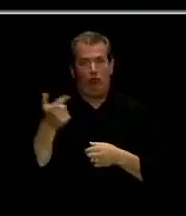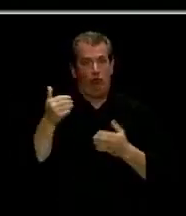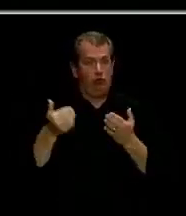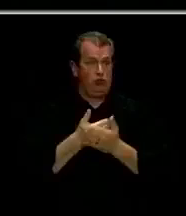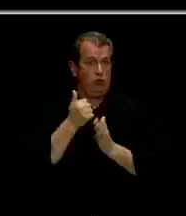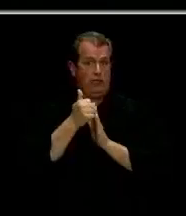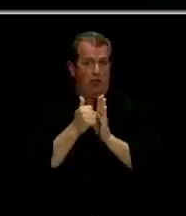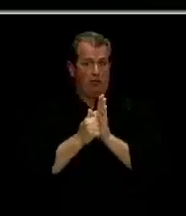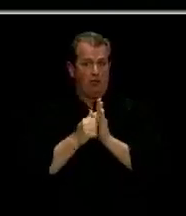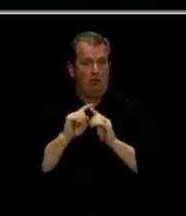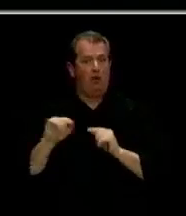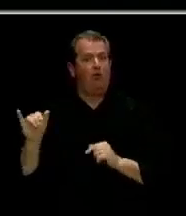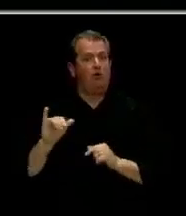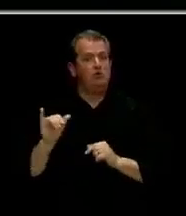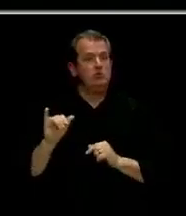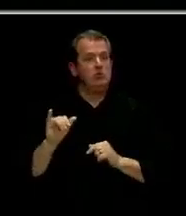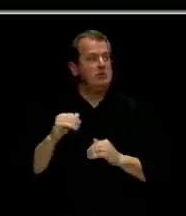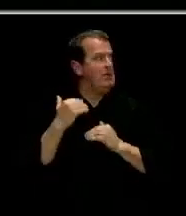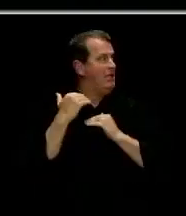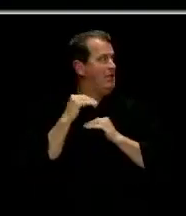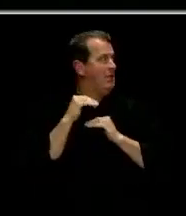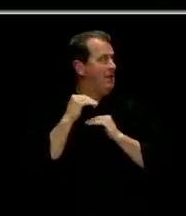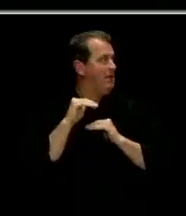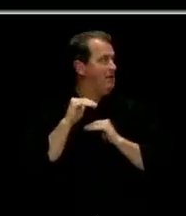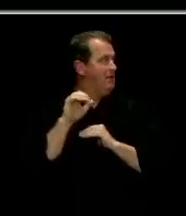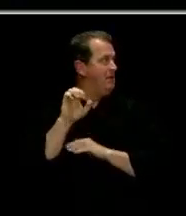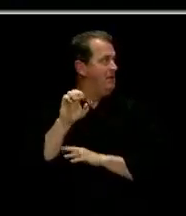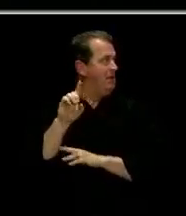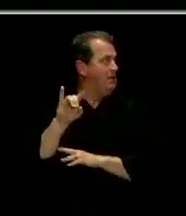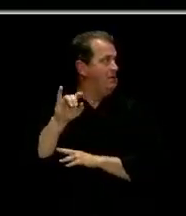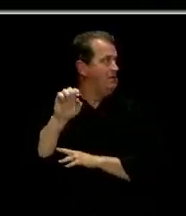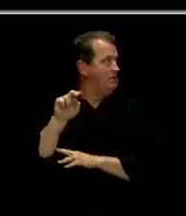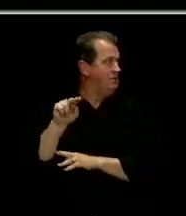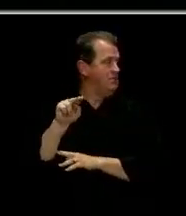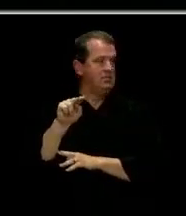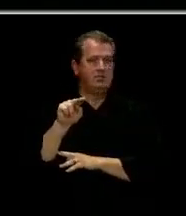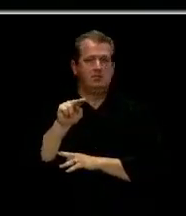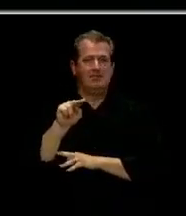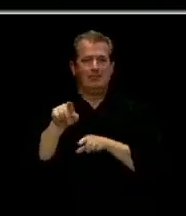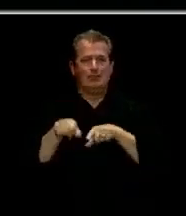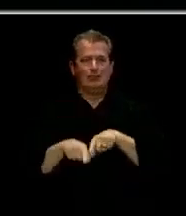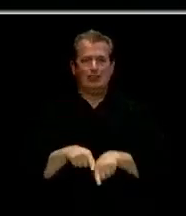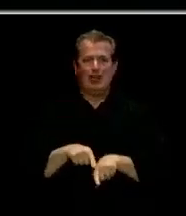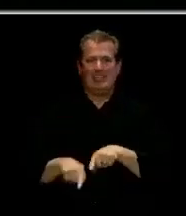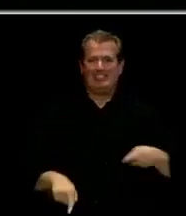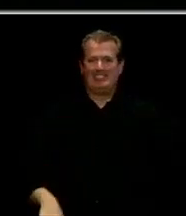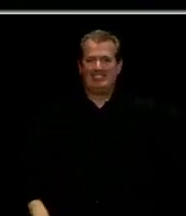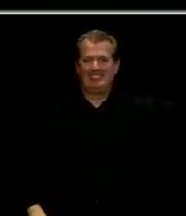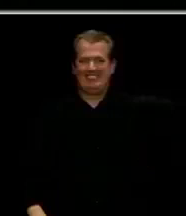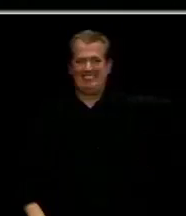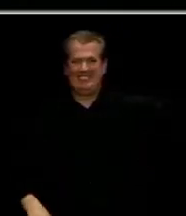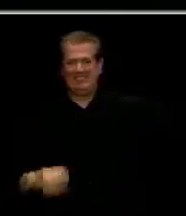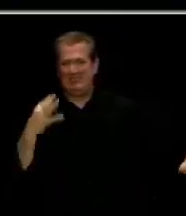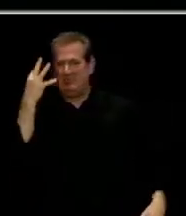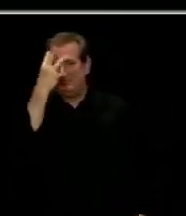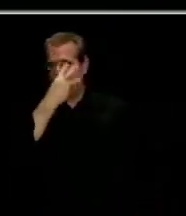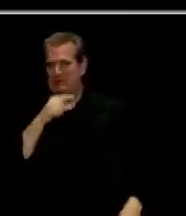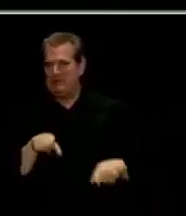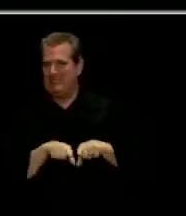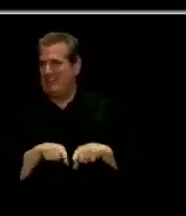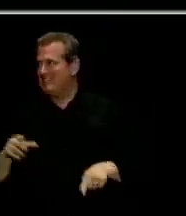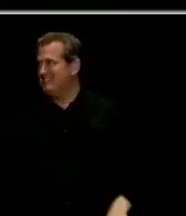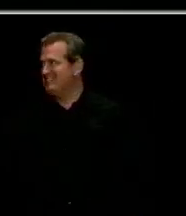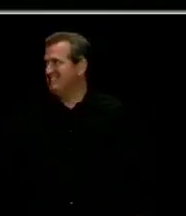you also get these limited edition awesome ABLE United socks. So you definitely want to get some of